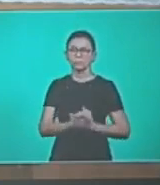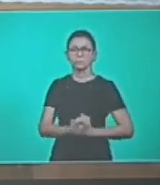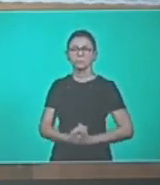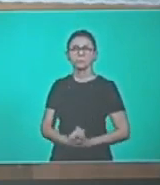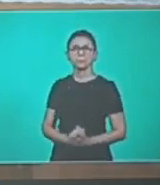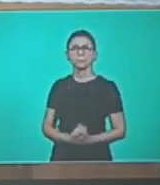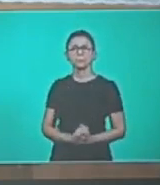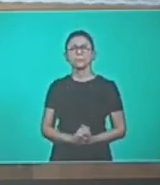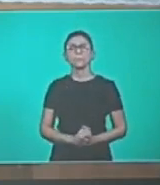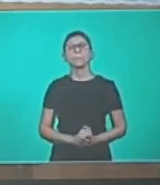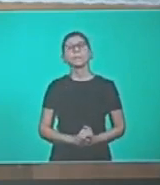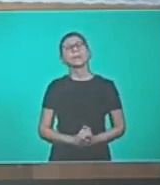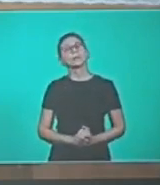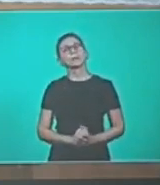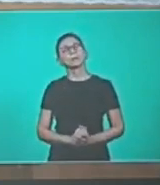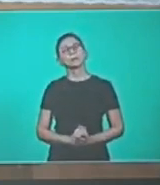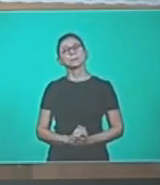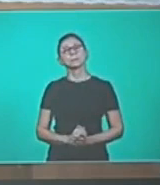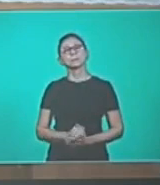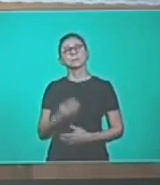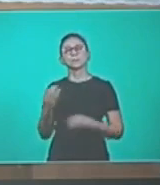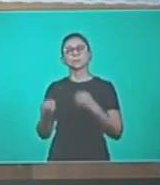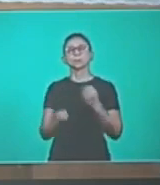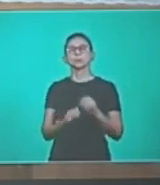for the closing of the day, how does